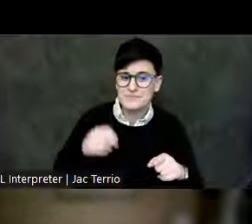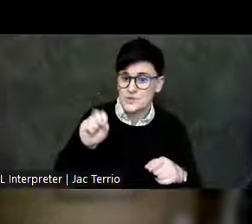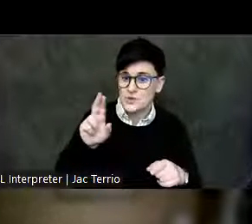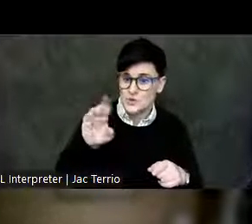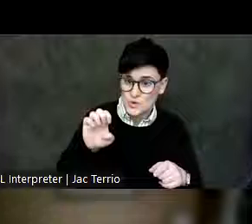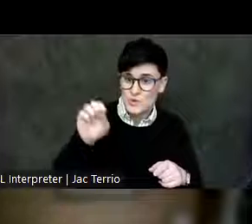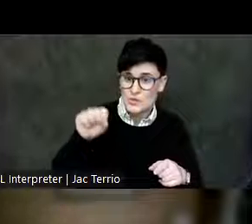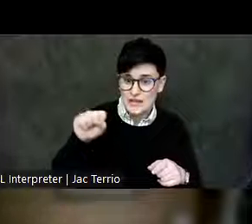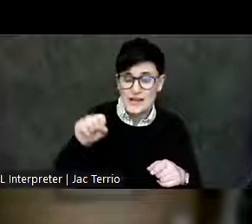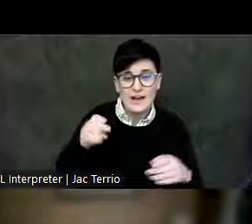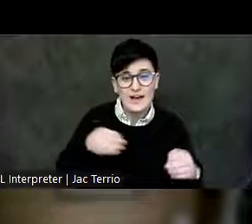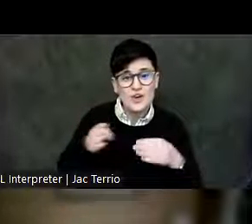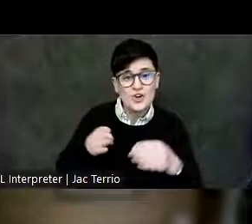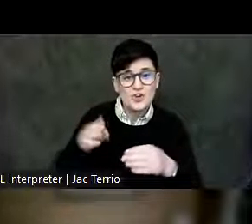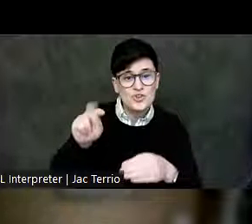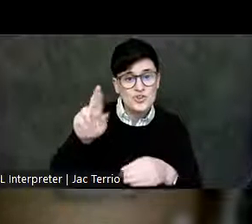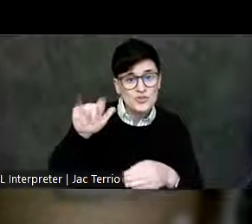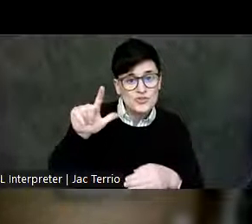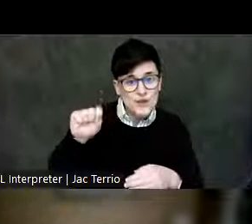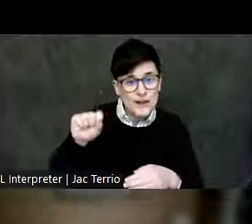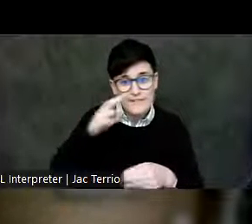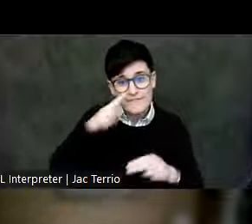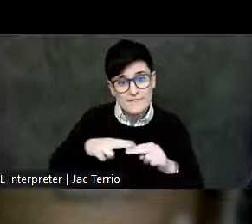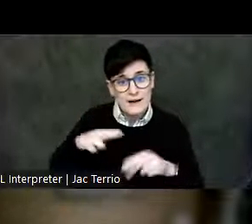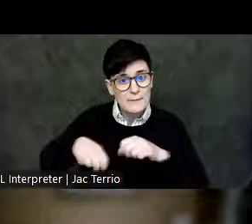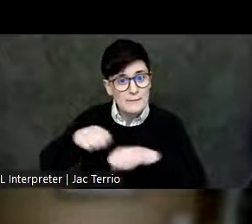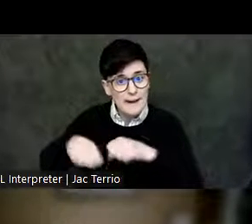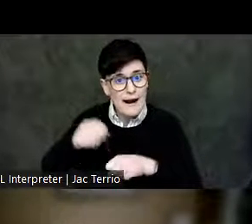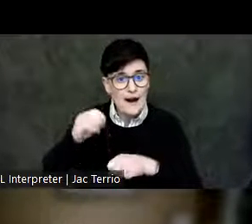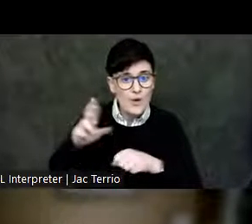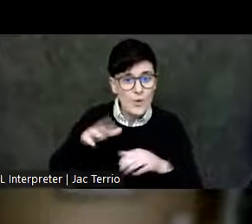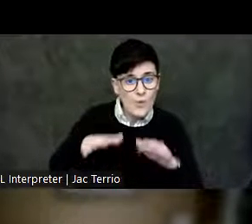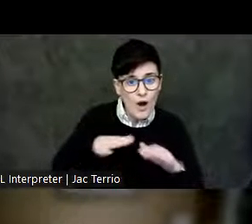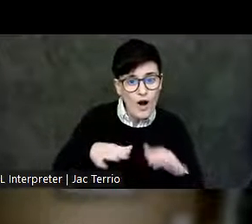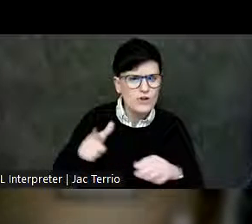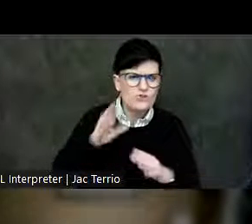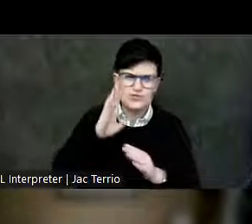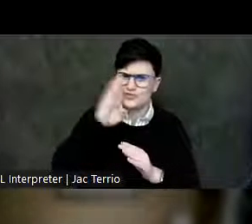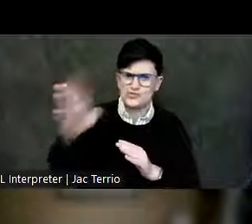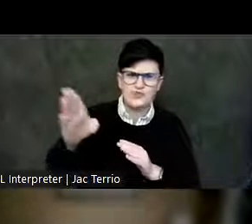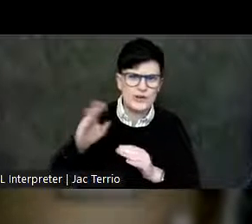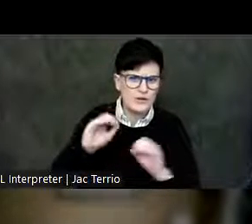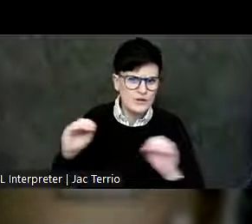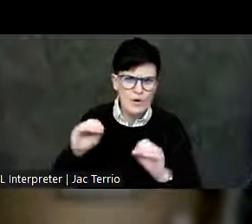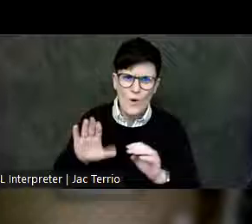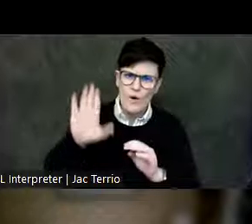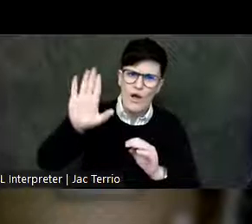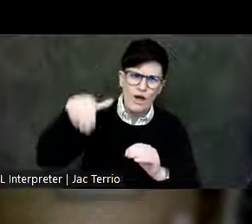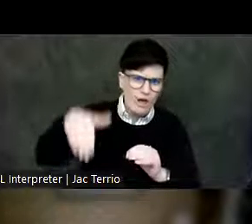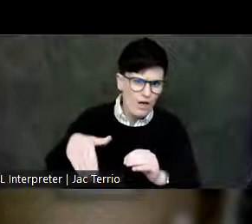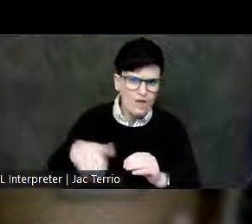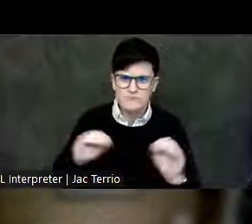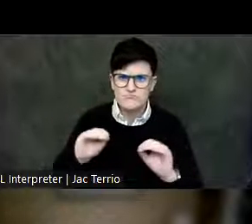or even just walking. They're completely straight. There's no hills. So it's easy